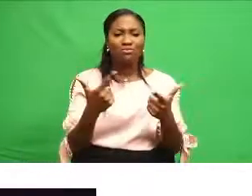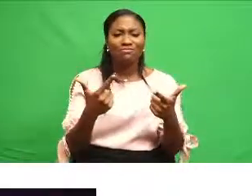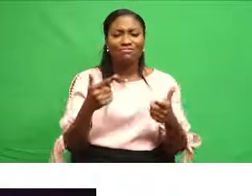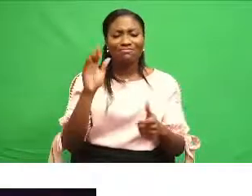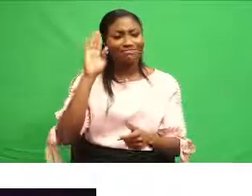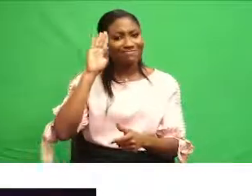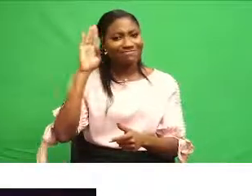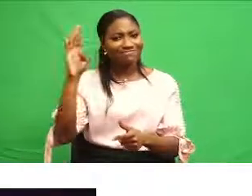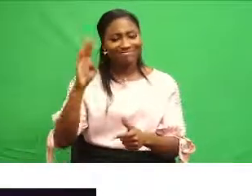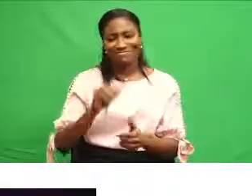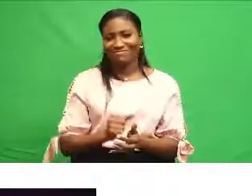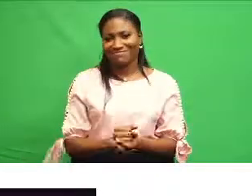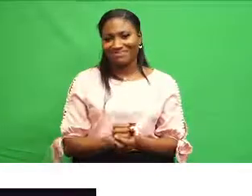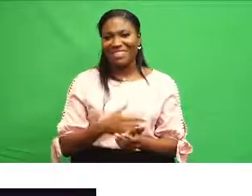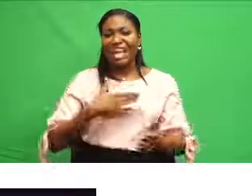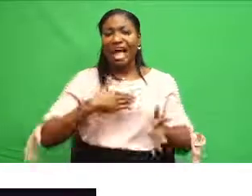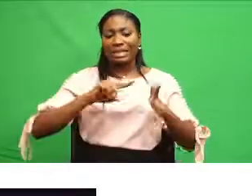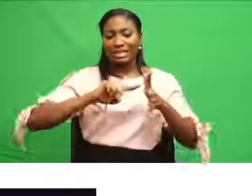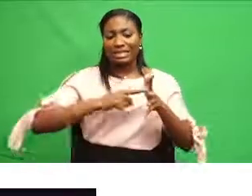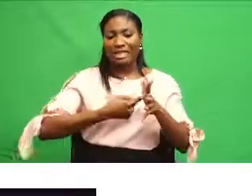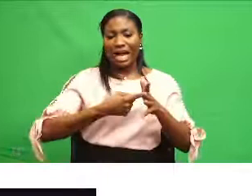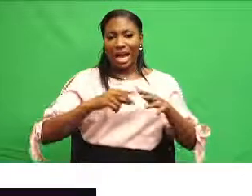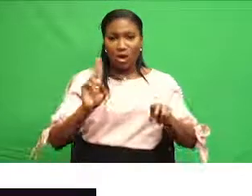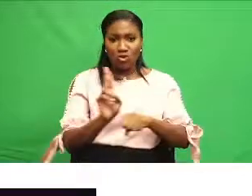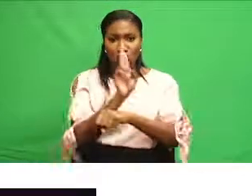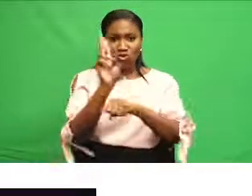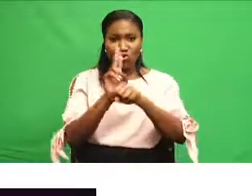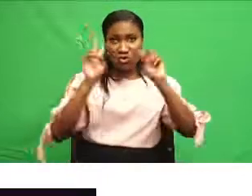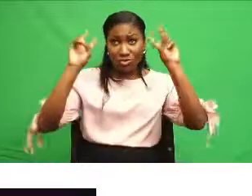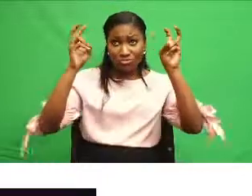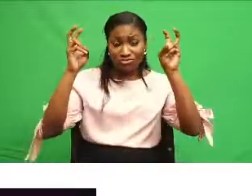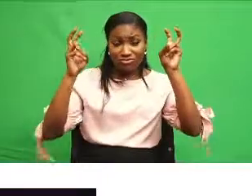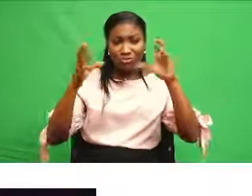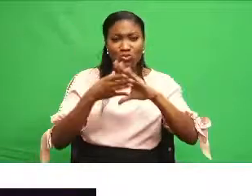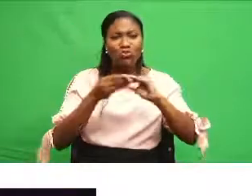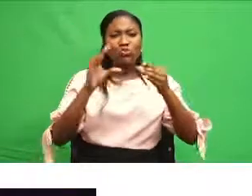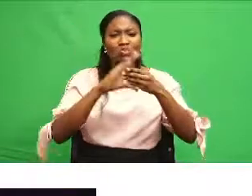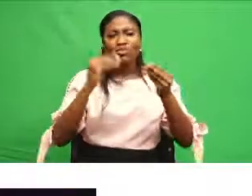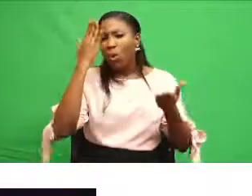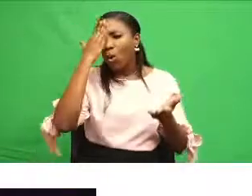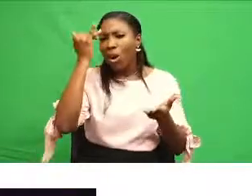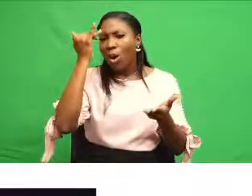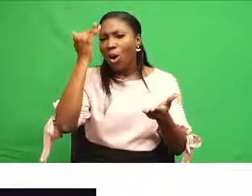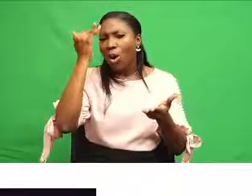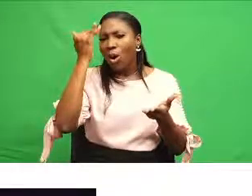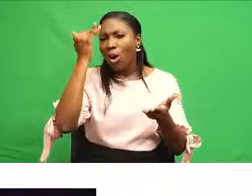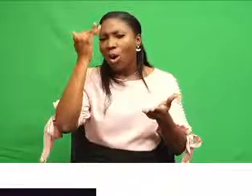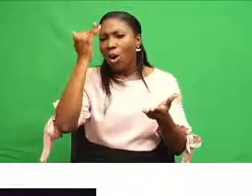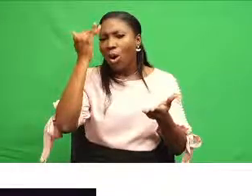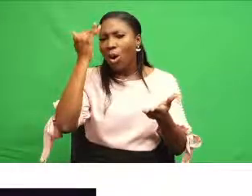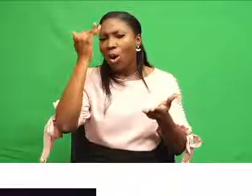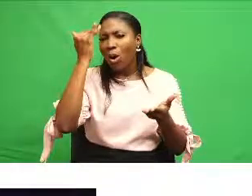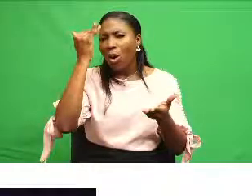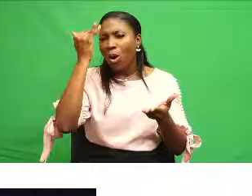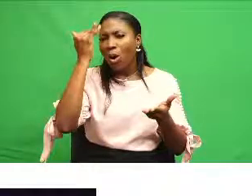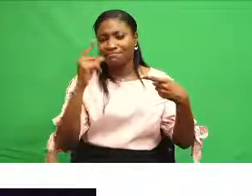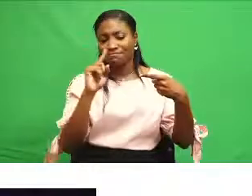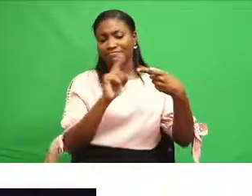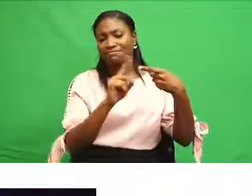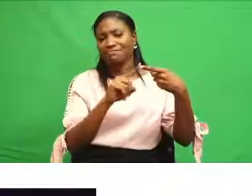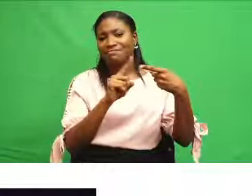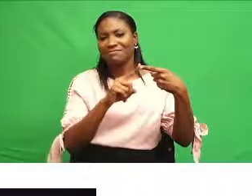started my presentation with that quotation for a number of reasons. One is